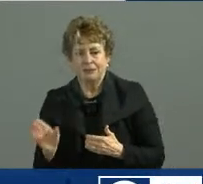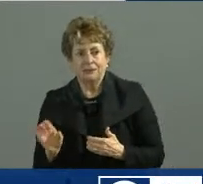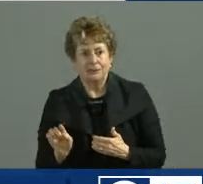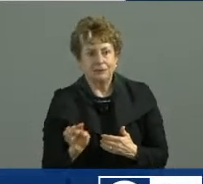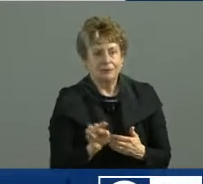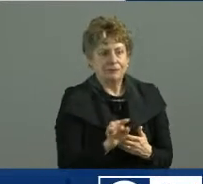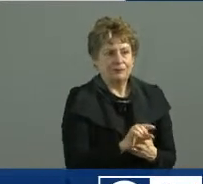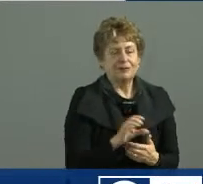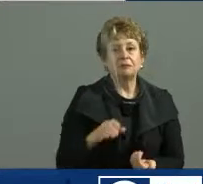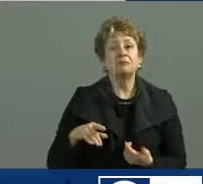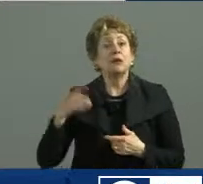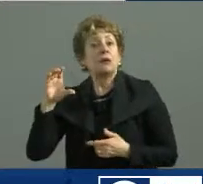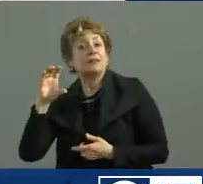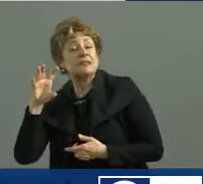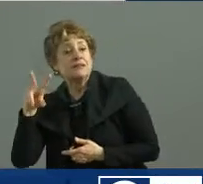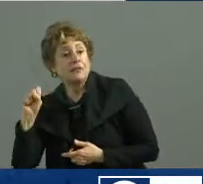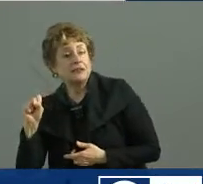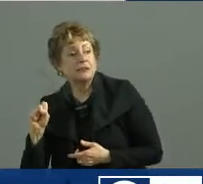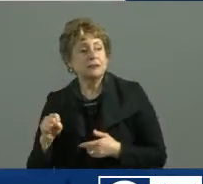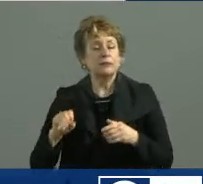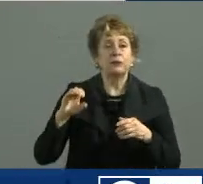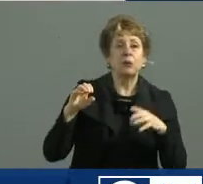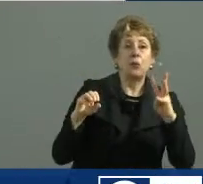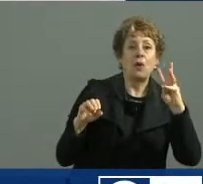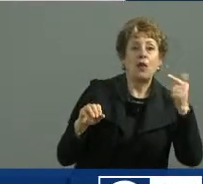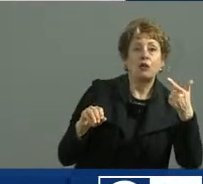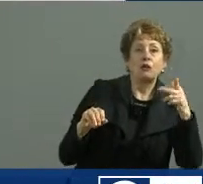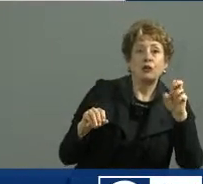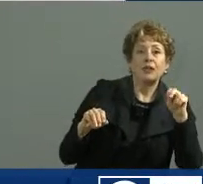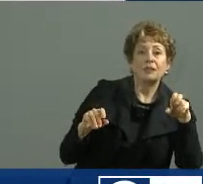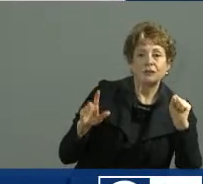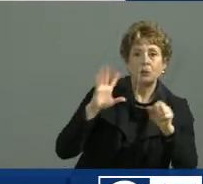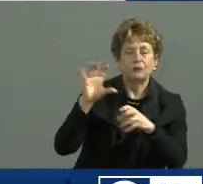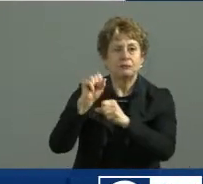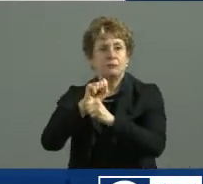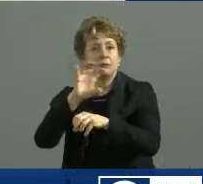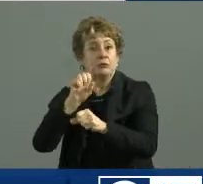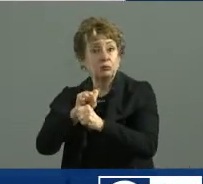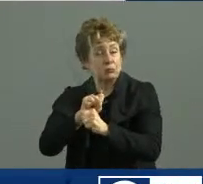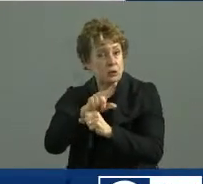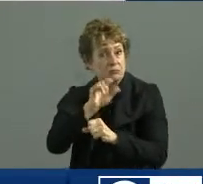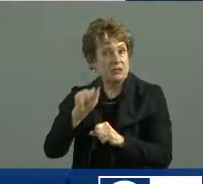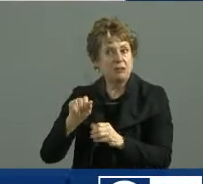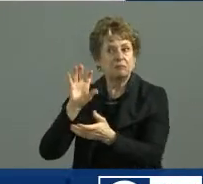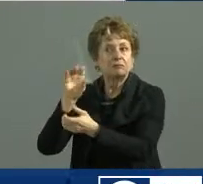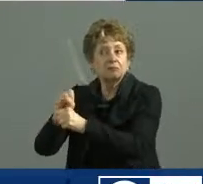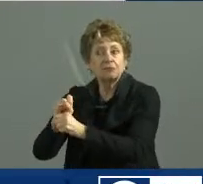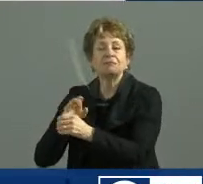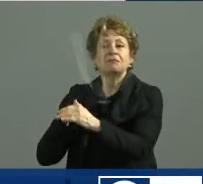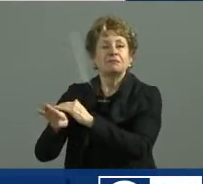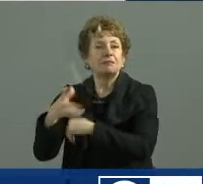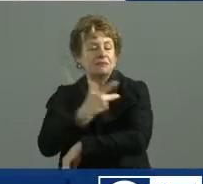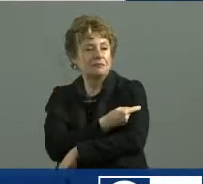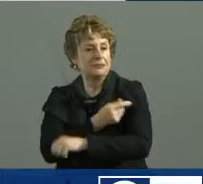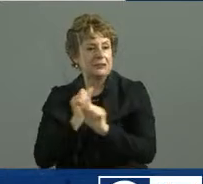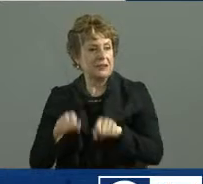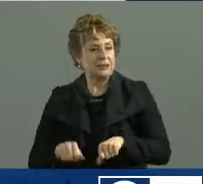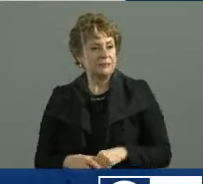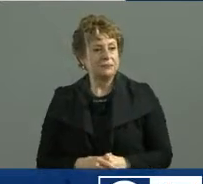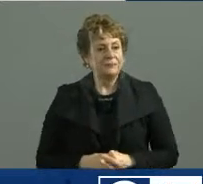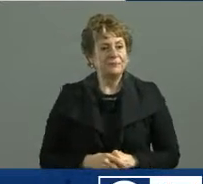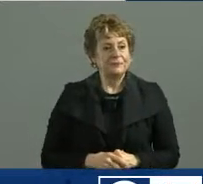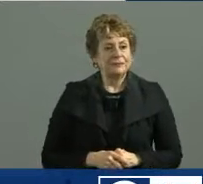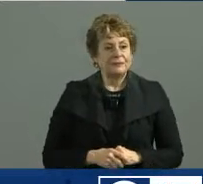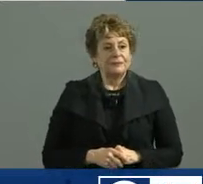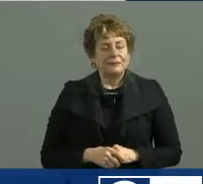appointments. As we activate each of the CDC pharmacy programs, whether it's the Phase A or Phase B or